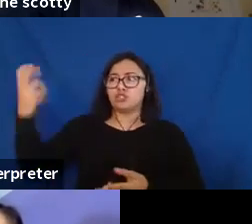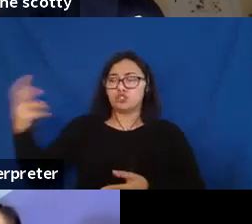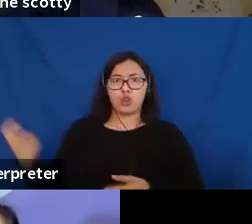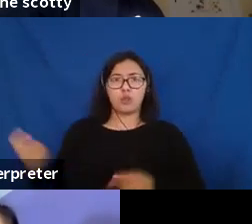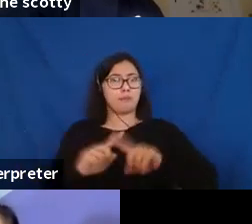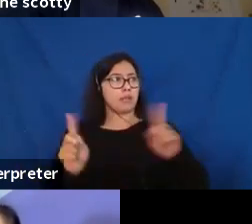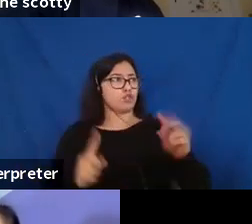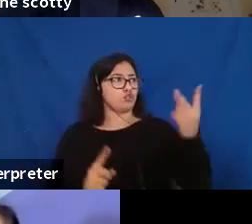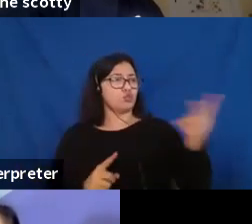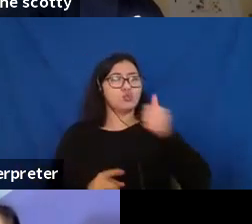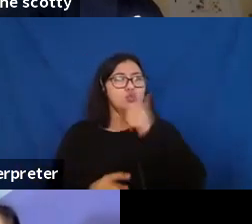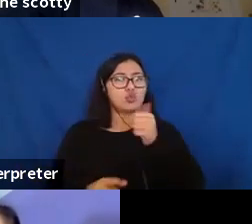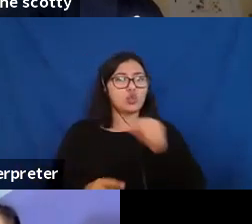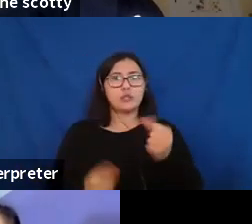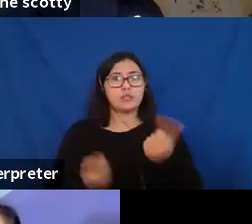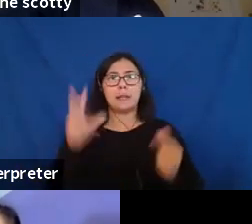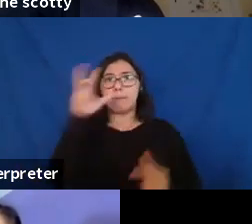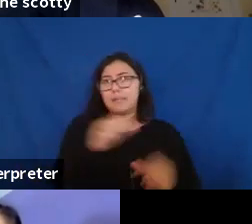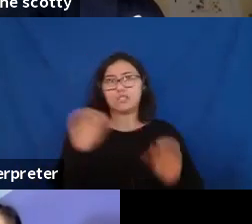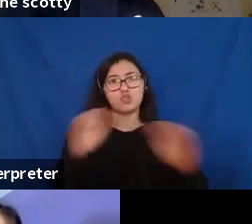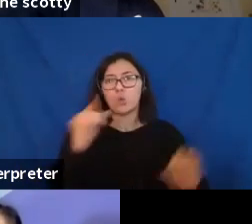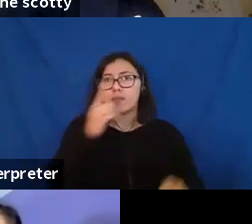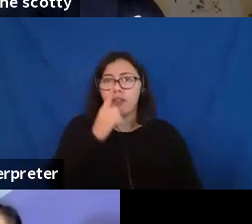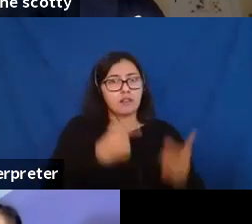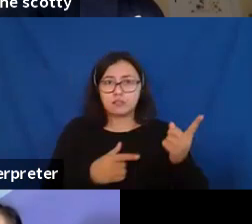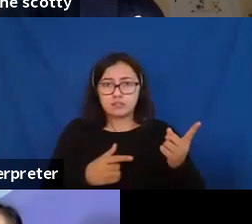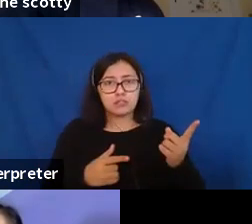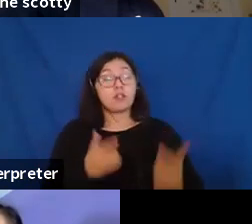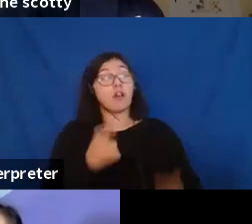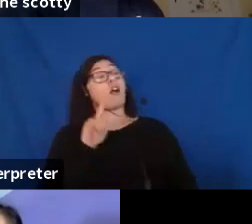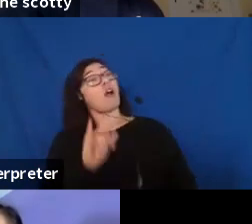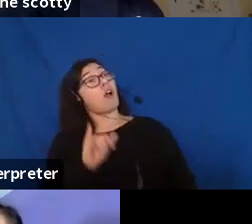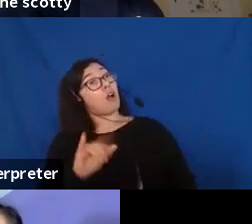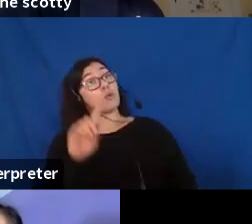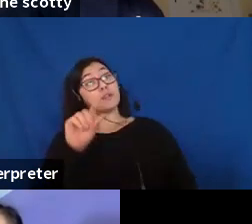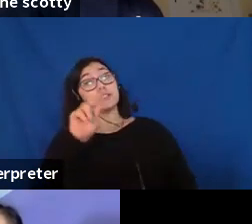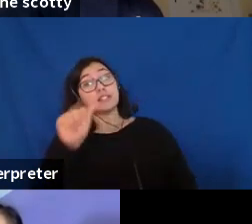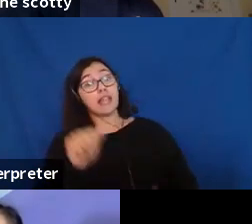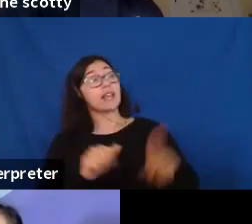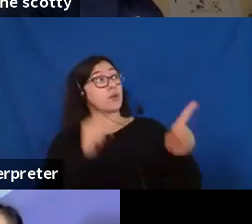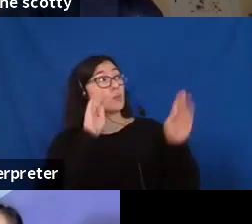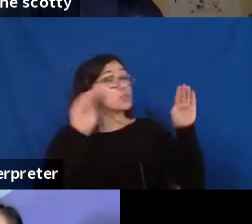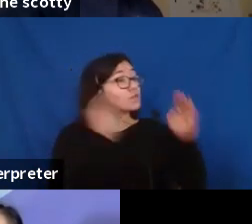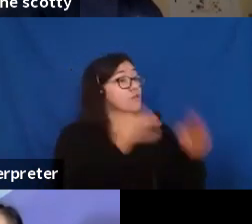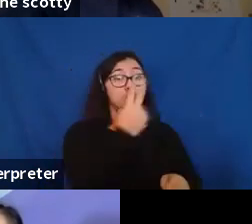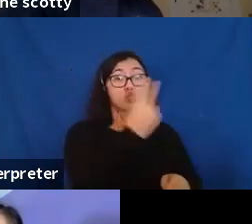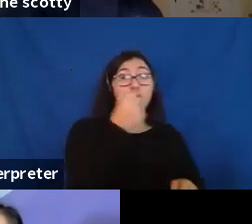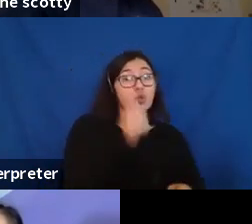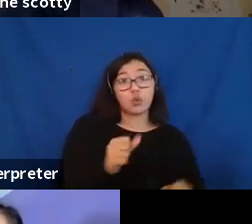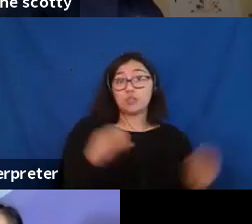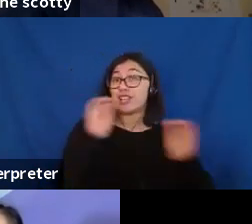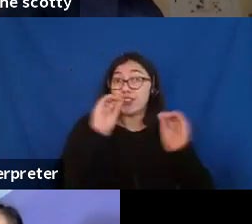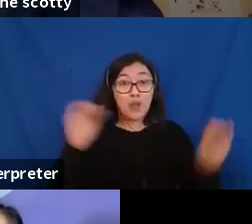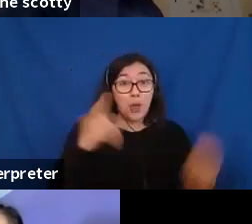girls. So now we get to see like, oh, Dana was actually cued into these 2 girls who didn't get their lunch bags because 2 of